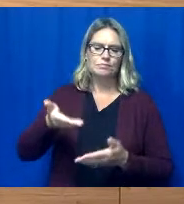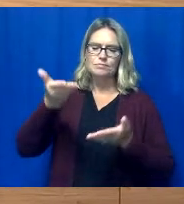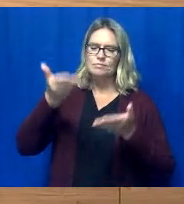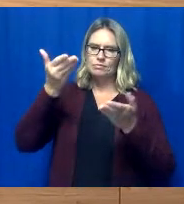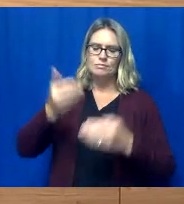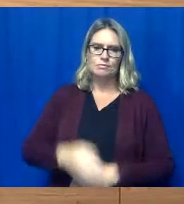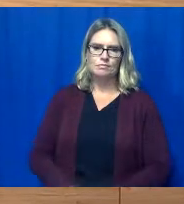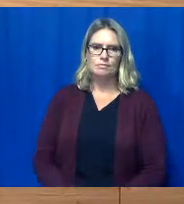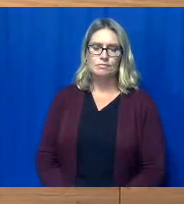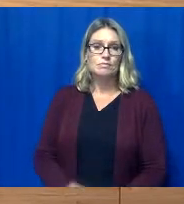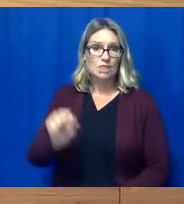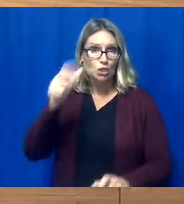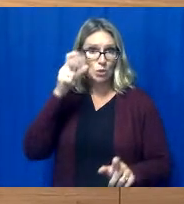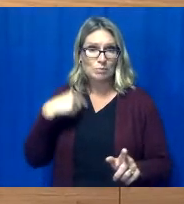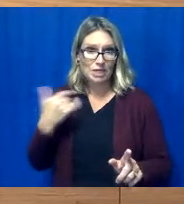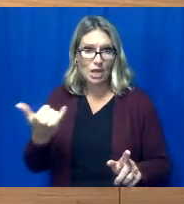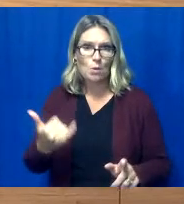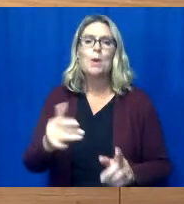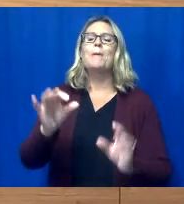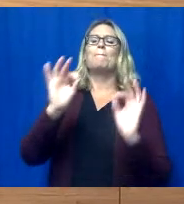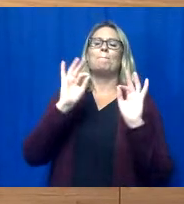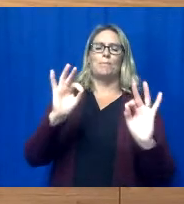How about now? Perfect.